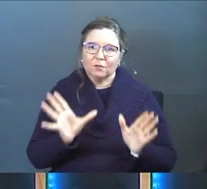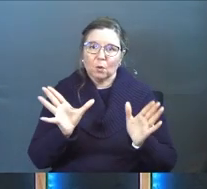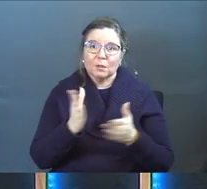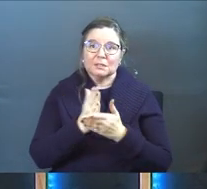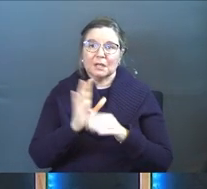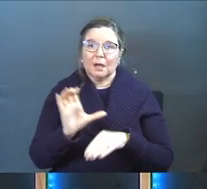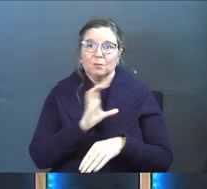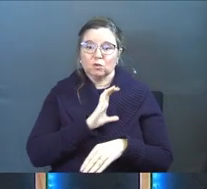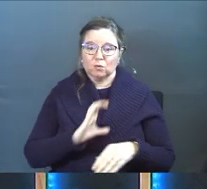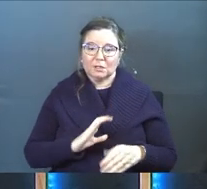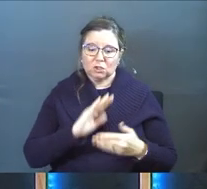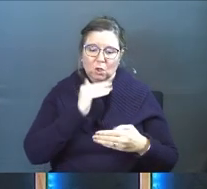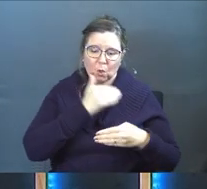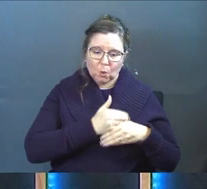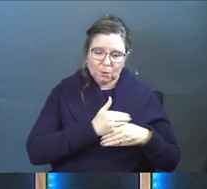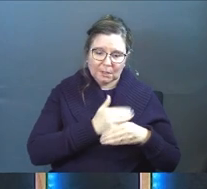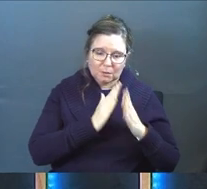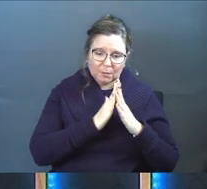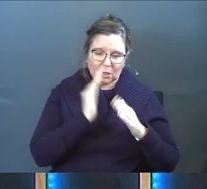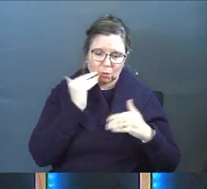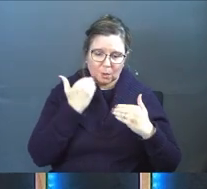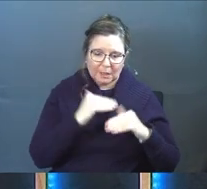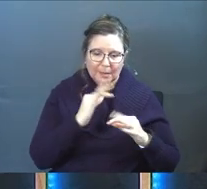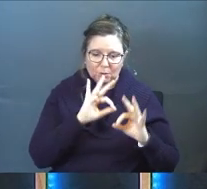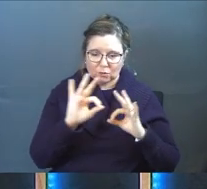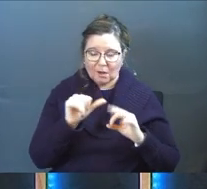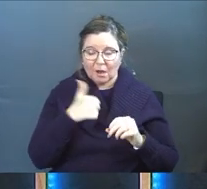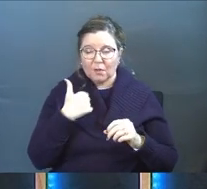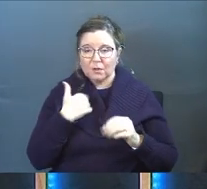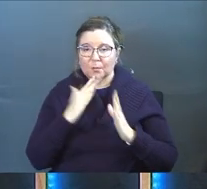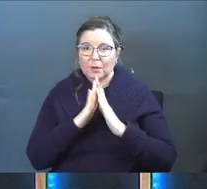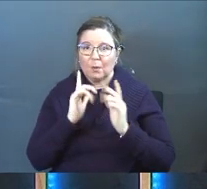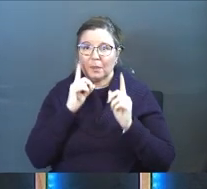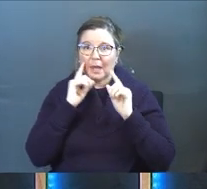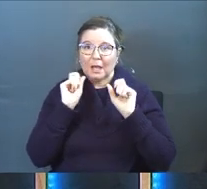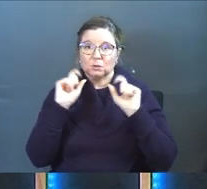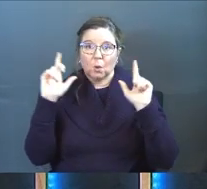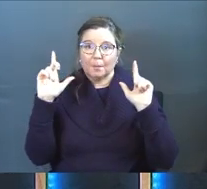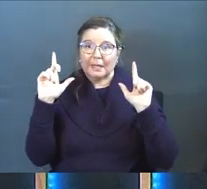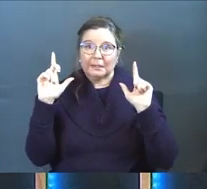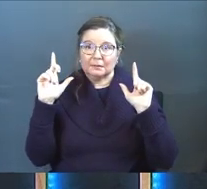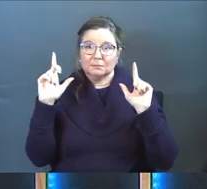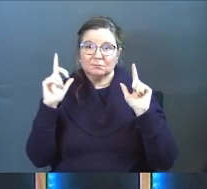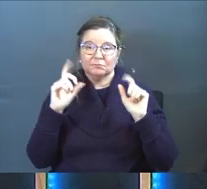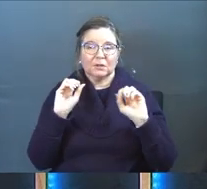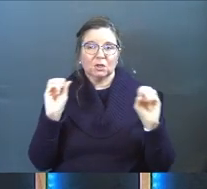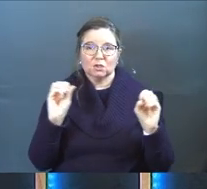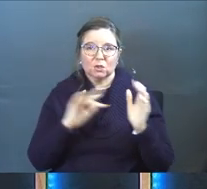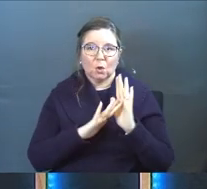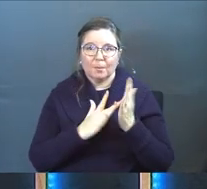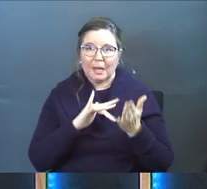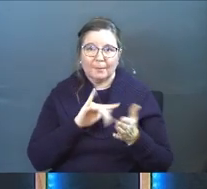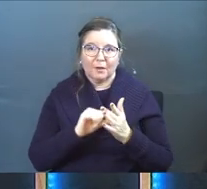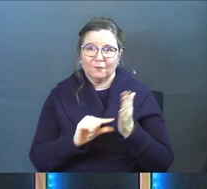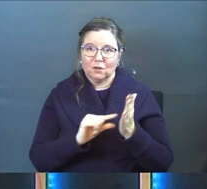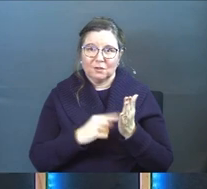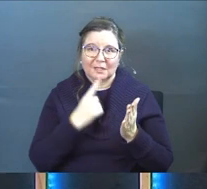Some Christians close their eyes when they pray to limit distractions. Others of them pray with their eyes open. There's no Bible